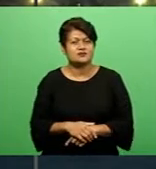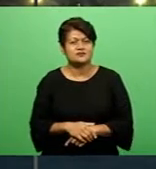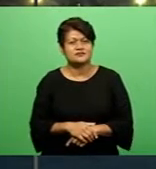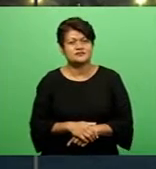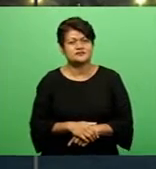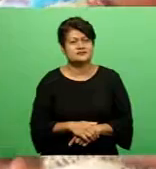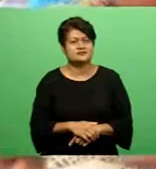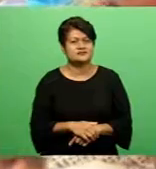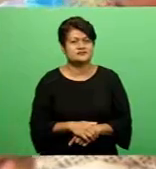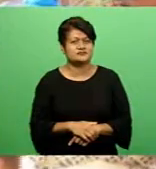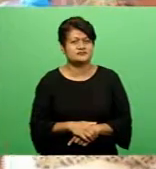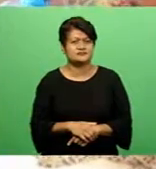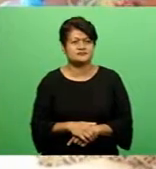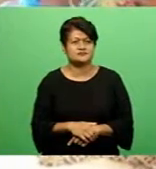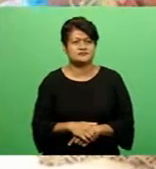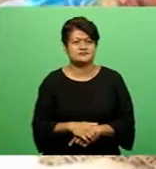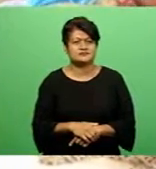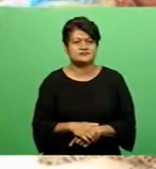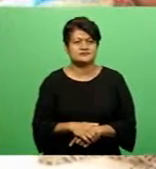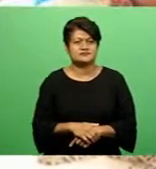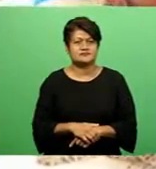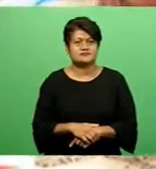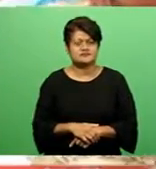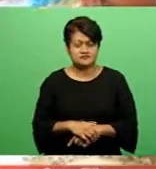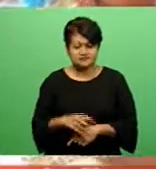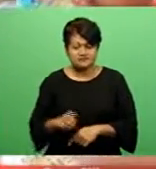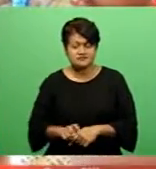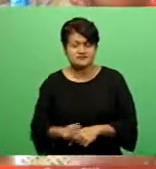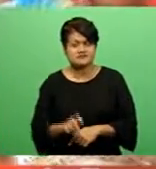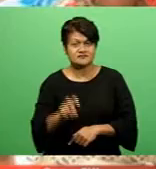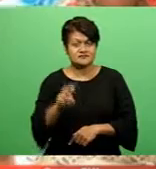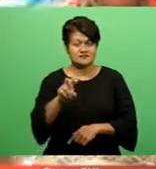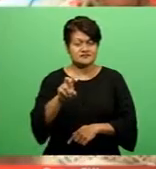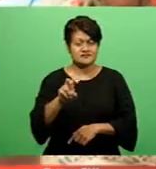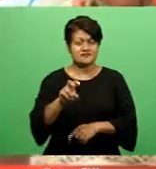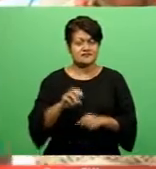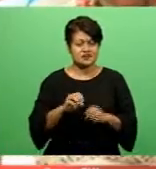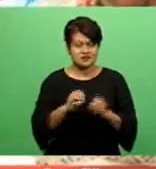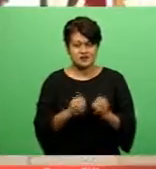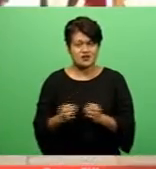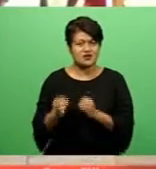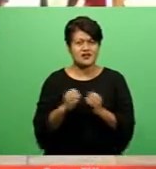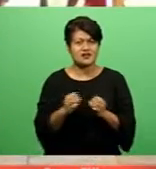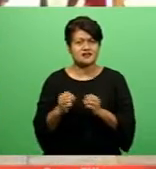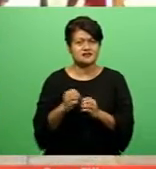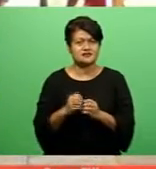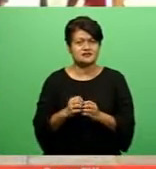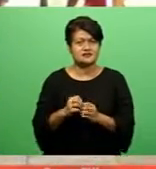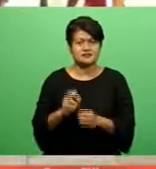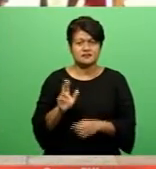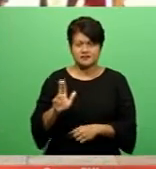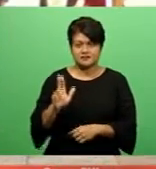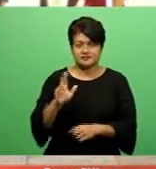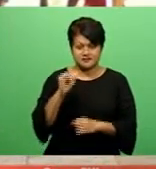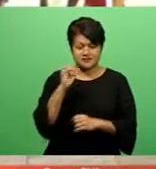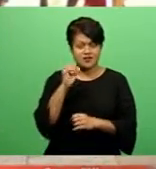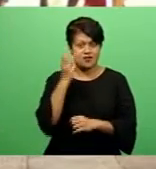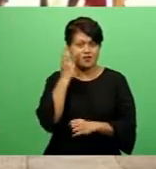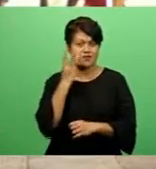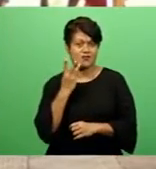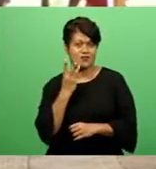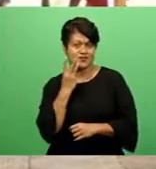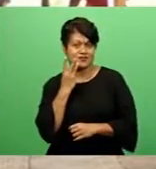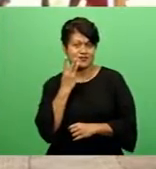reports. During a trip organized by the United Nations to the Lau group, many requests for safer